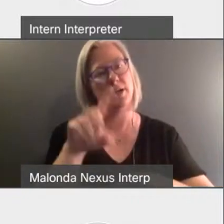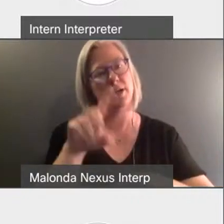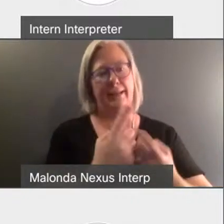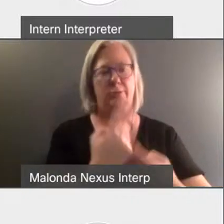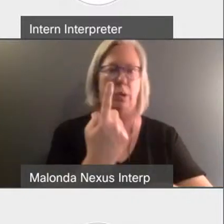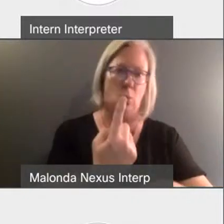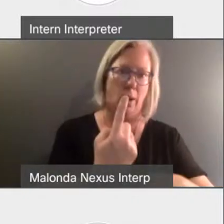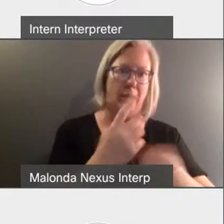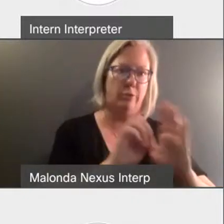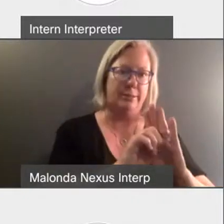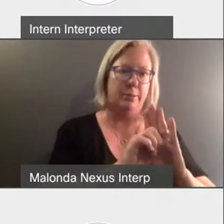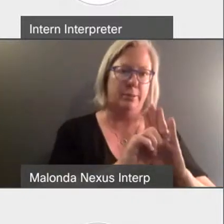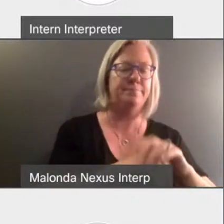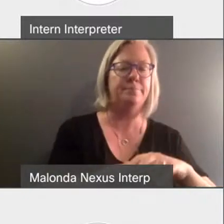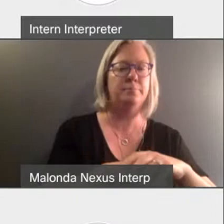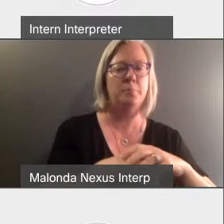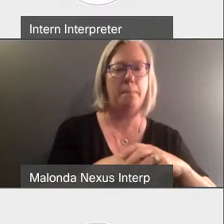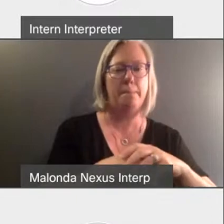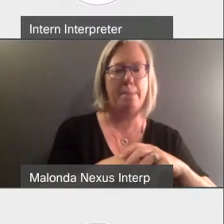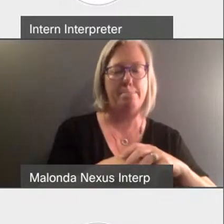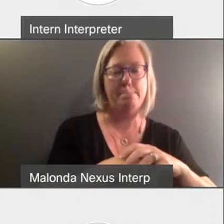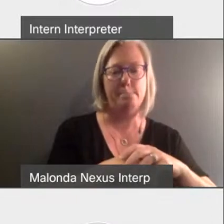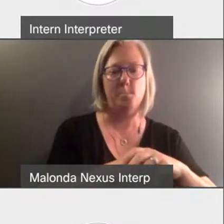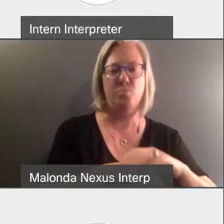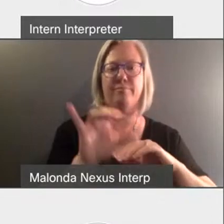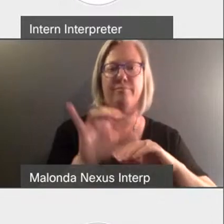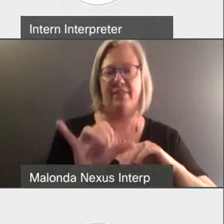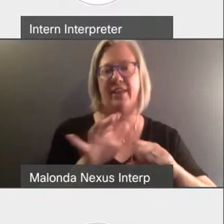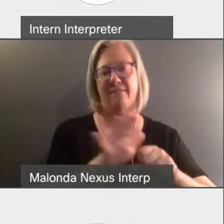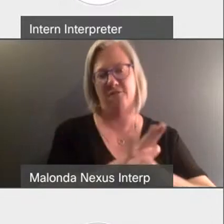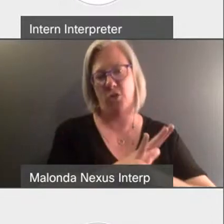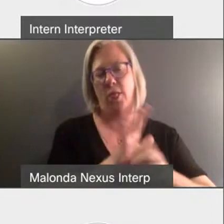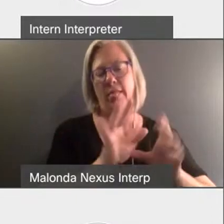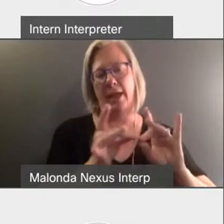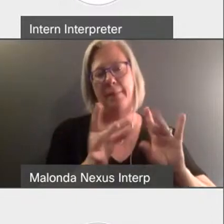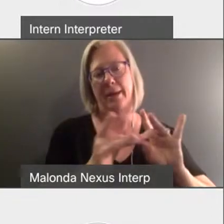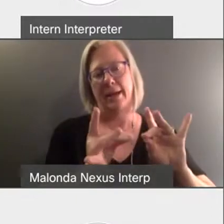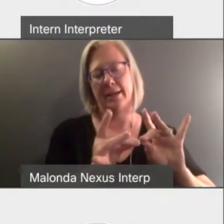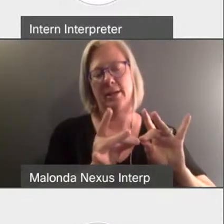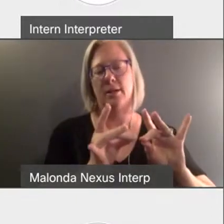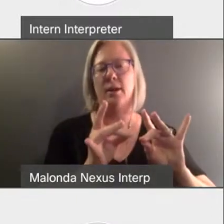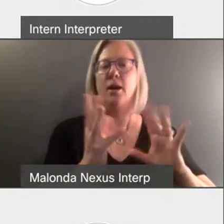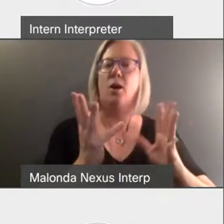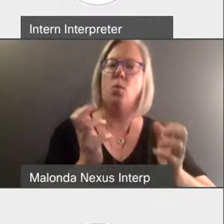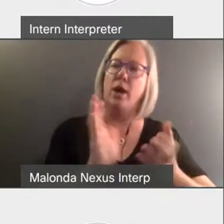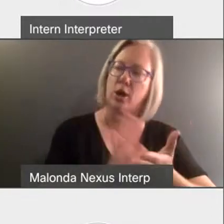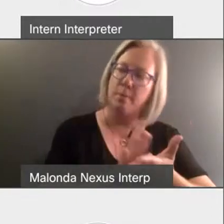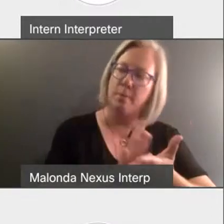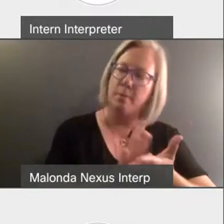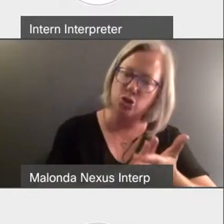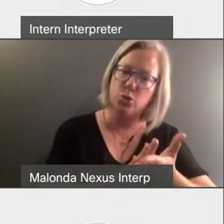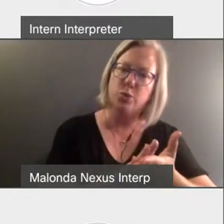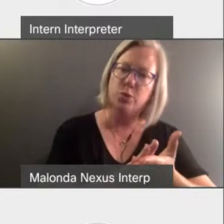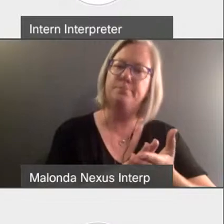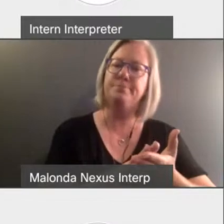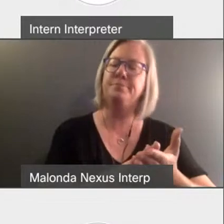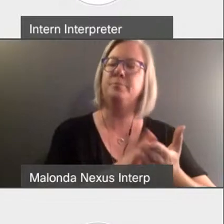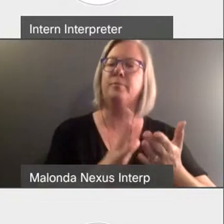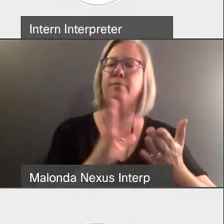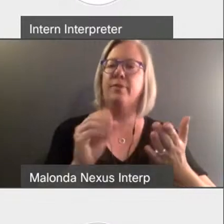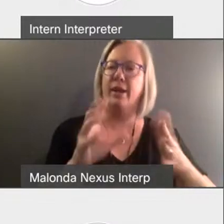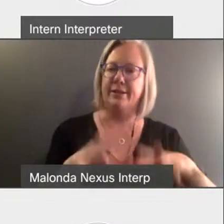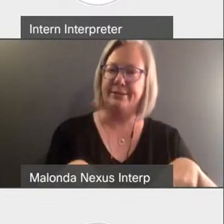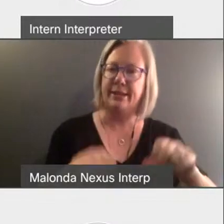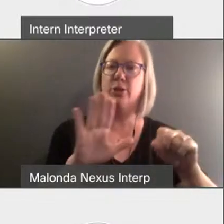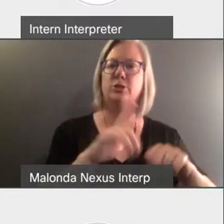for example. So that's the full extent of my comments. I just applaud you in taking